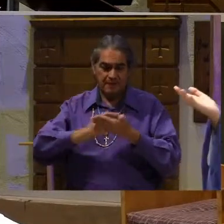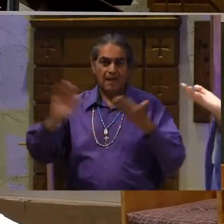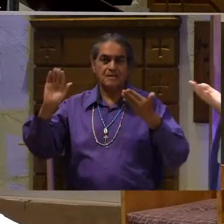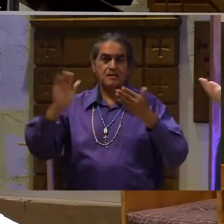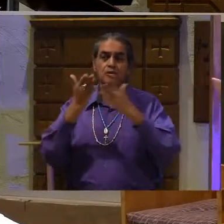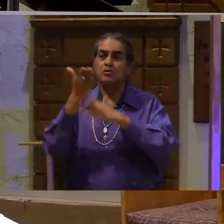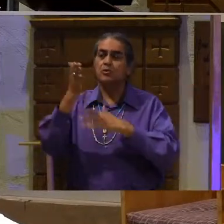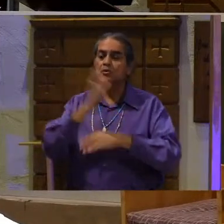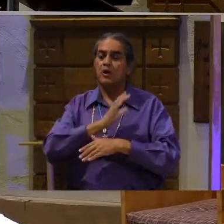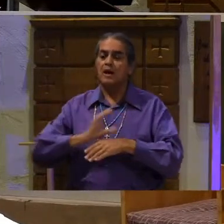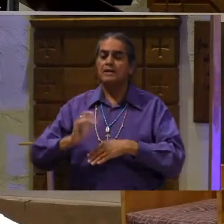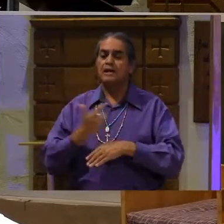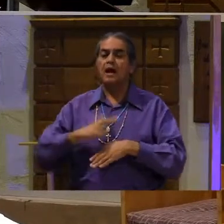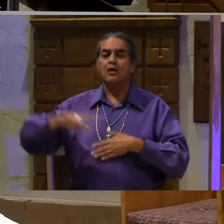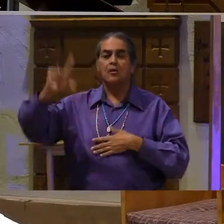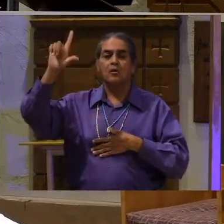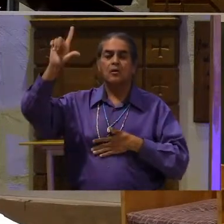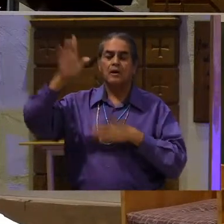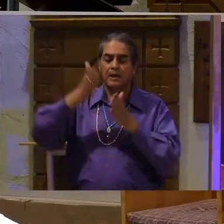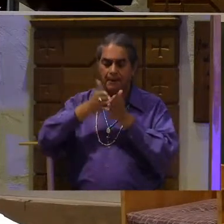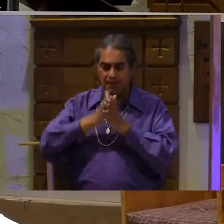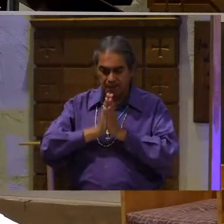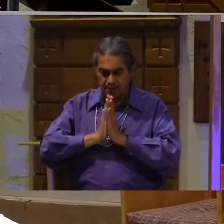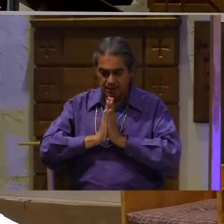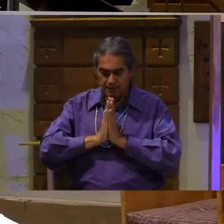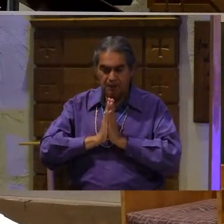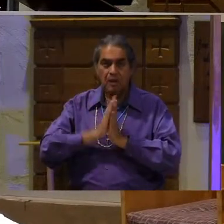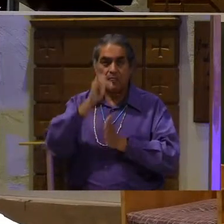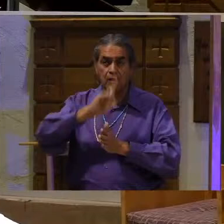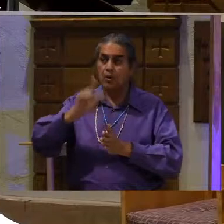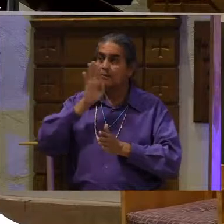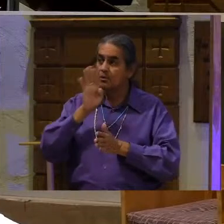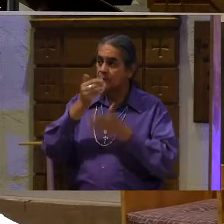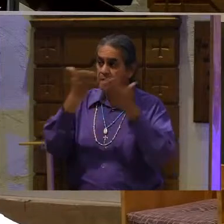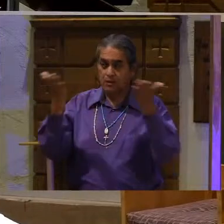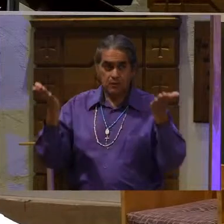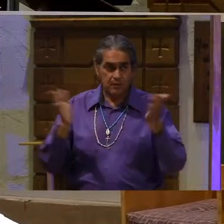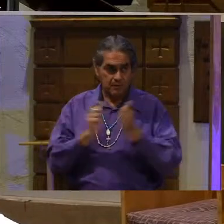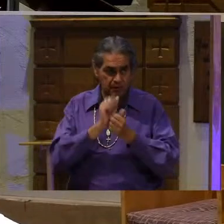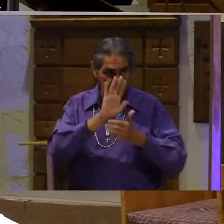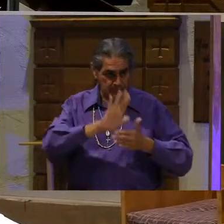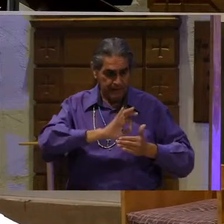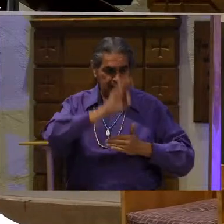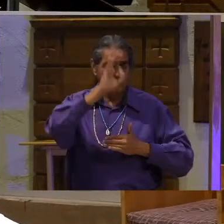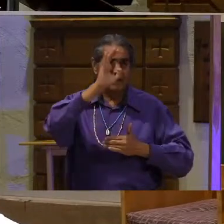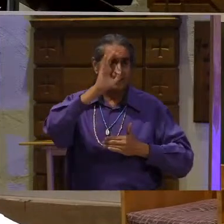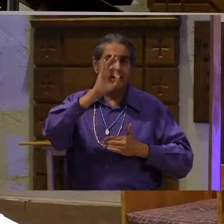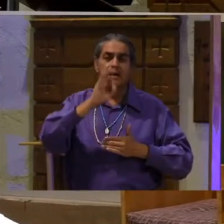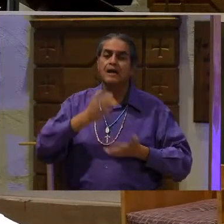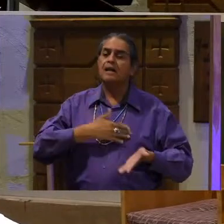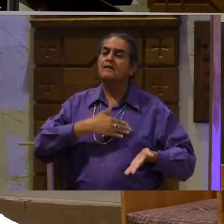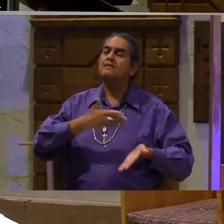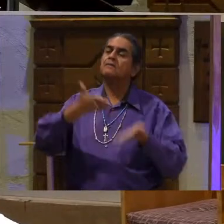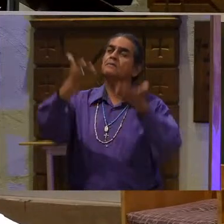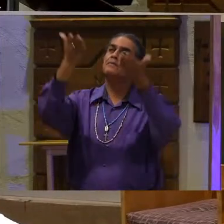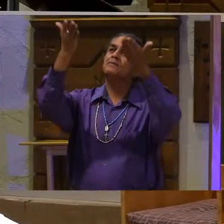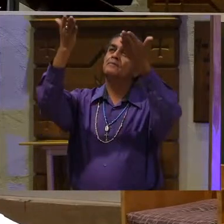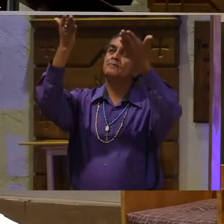through Christ our Lord. Amen. The Lord be with you. Lift up your